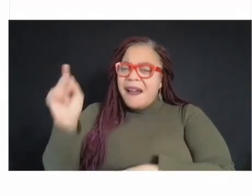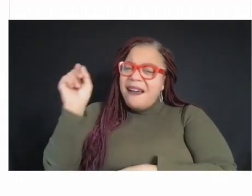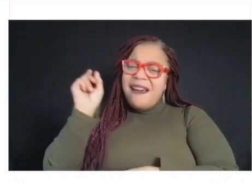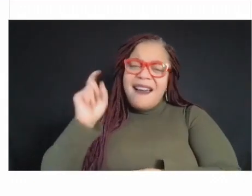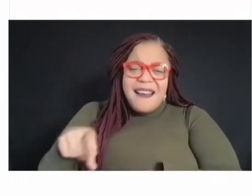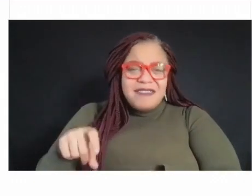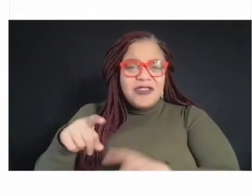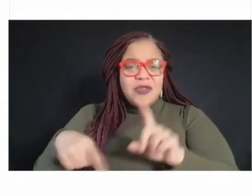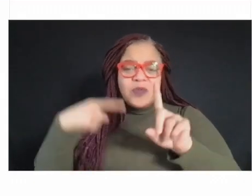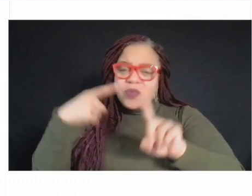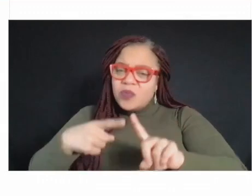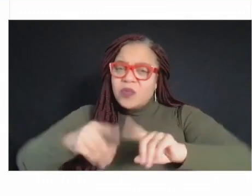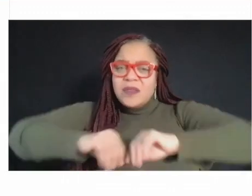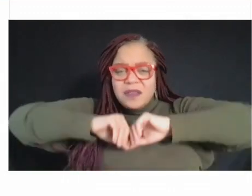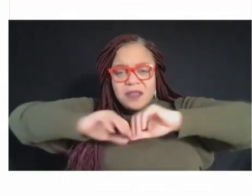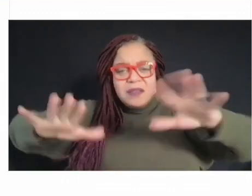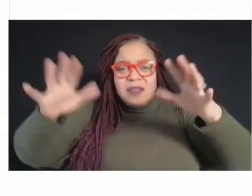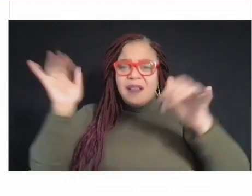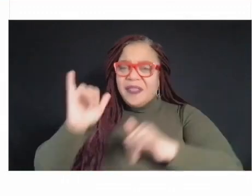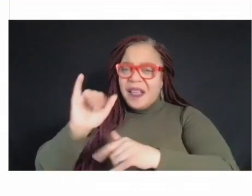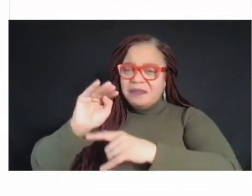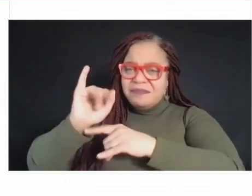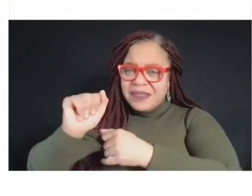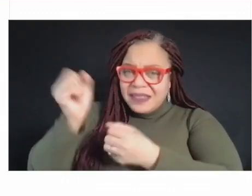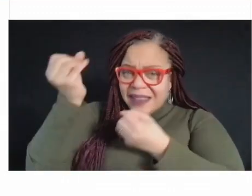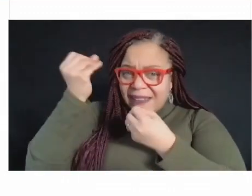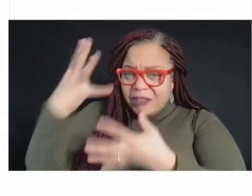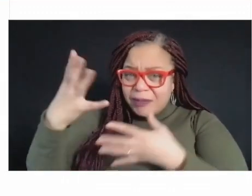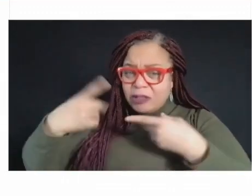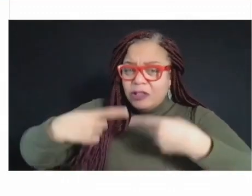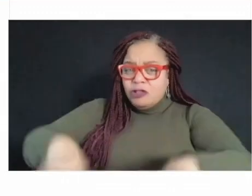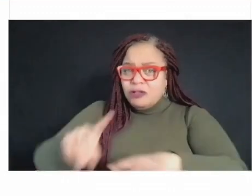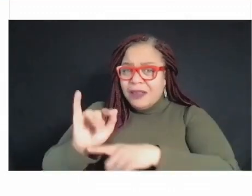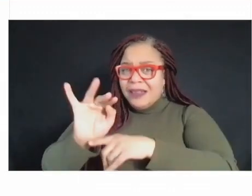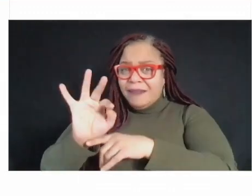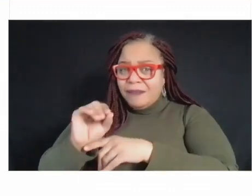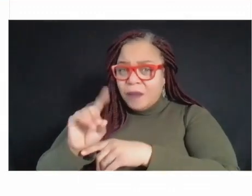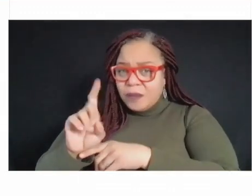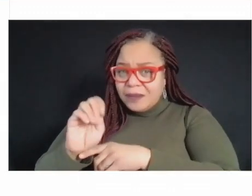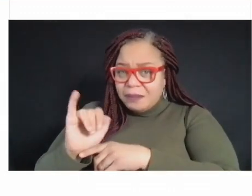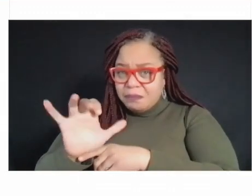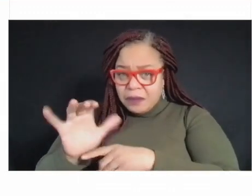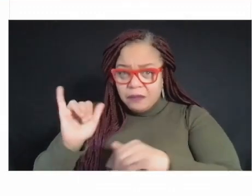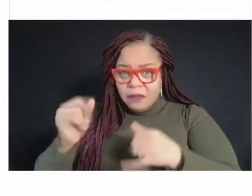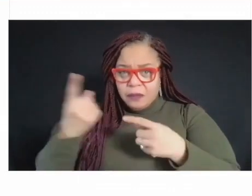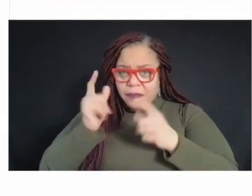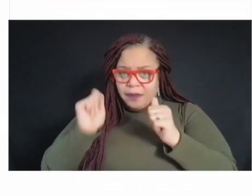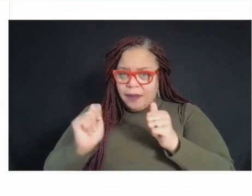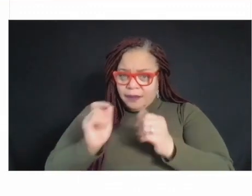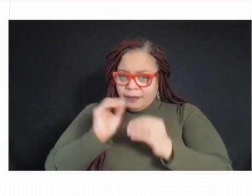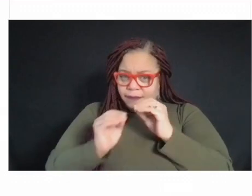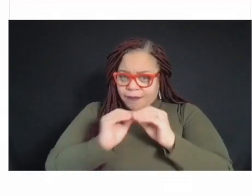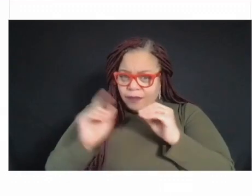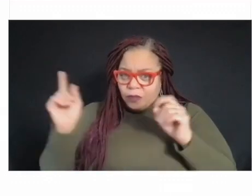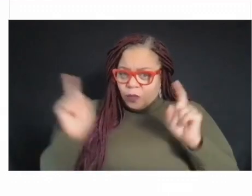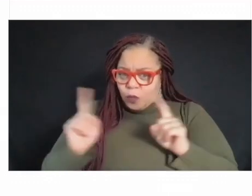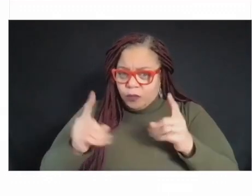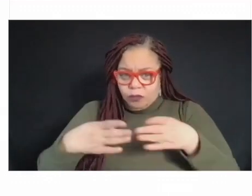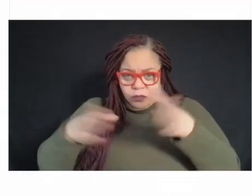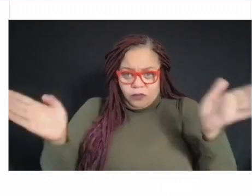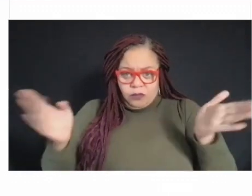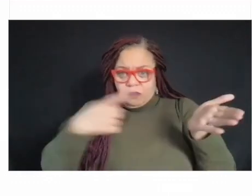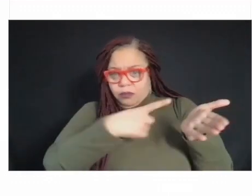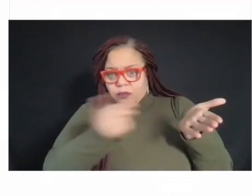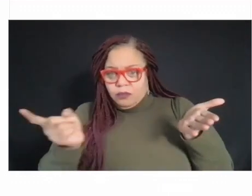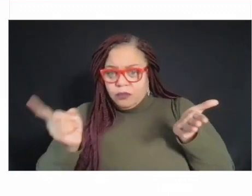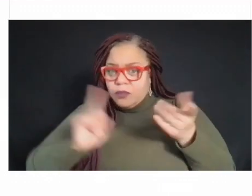infodemic is something that has to address the wider context in which that misinformation is embedded, and specifically the ways in which